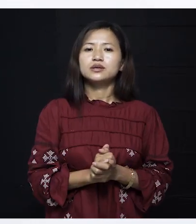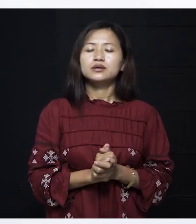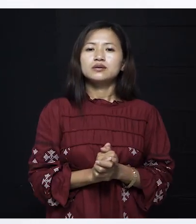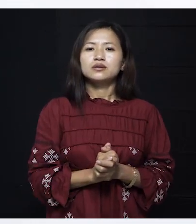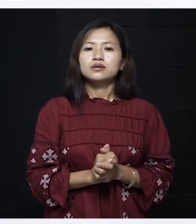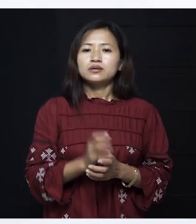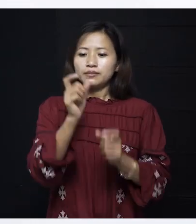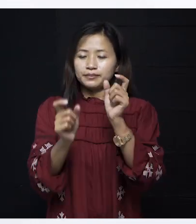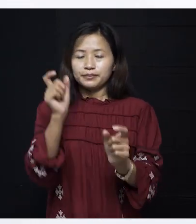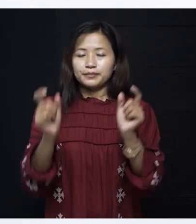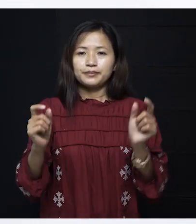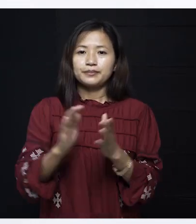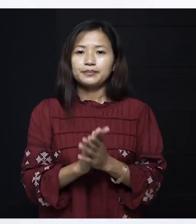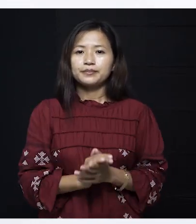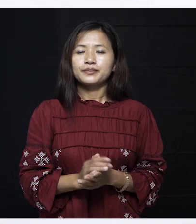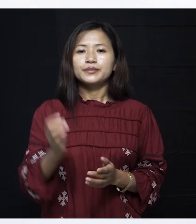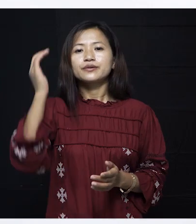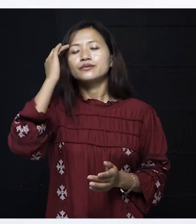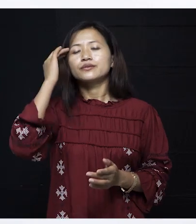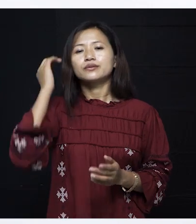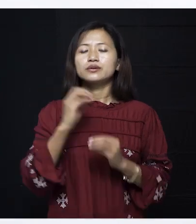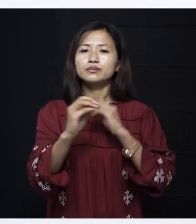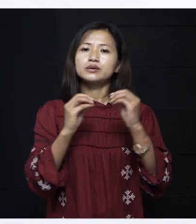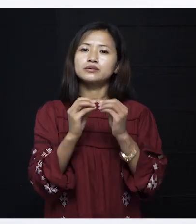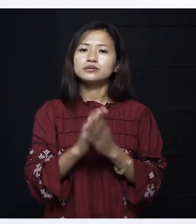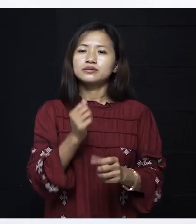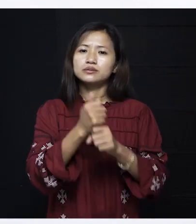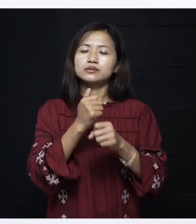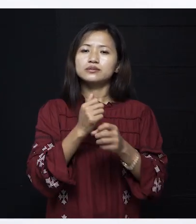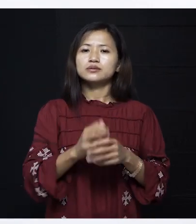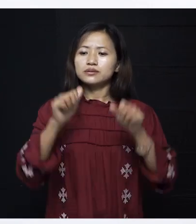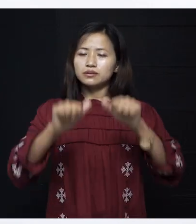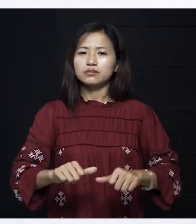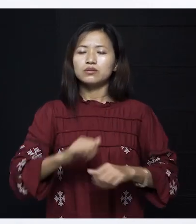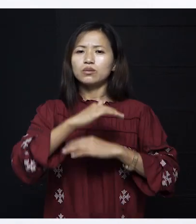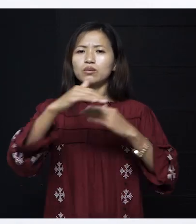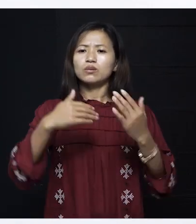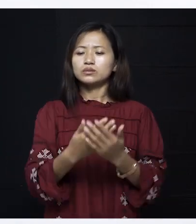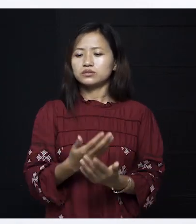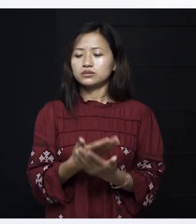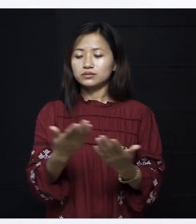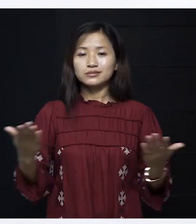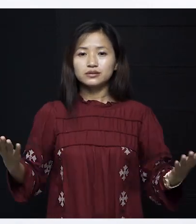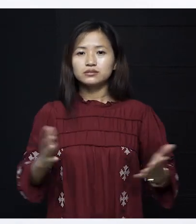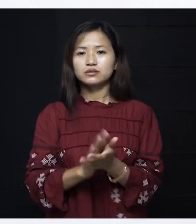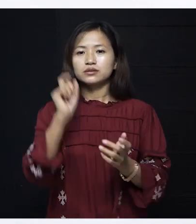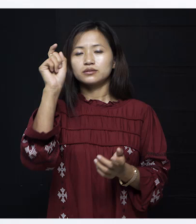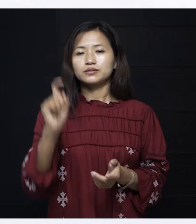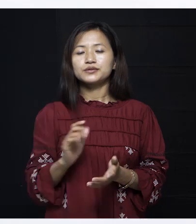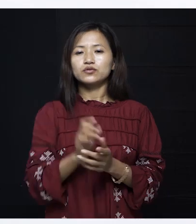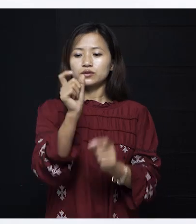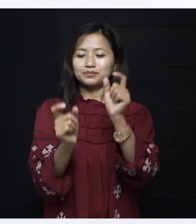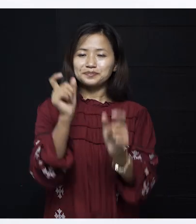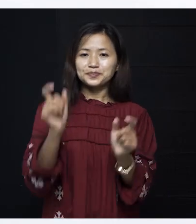the population. Because if they know about it, then the government will be able to do all those things that are needed for